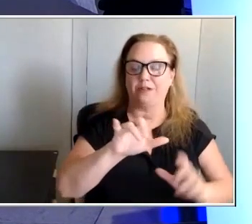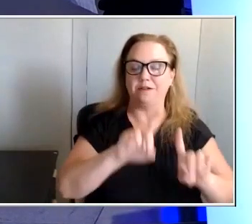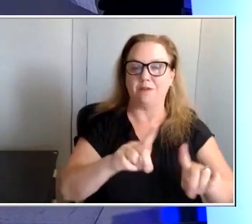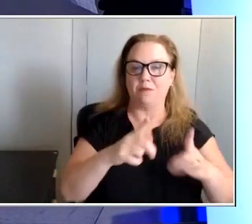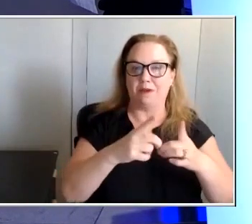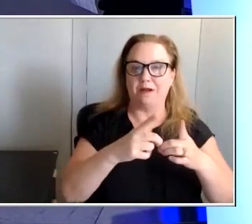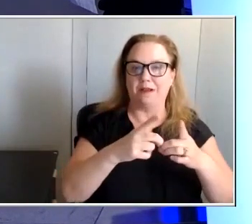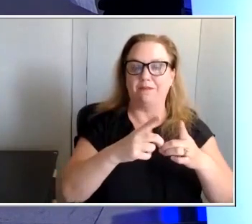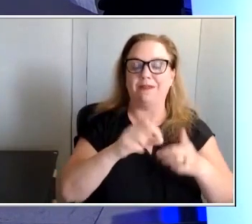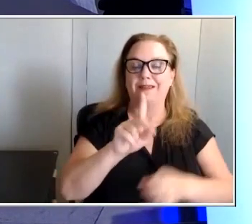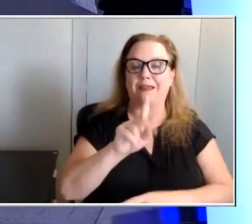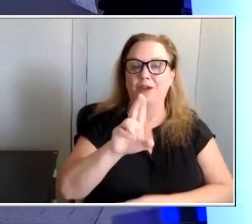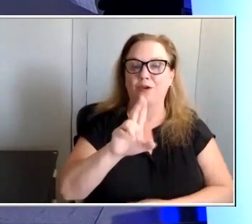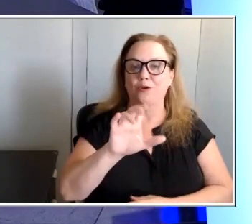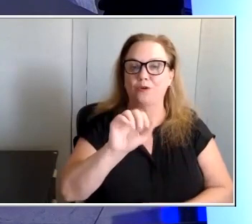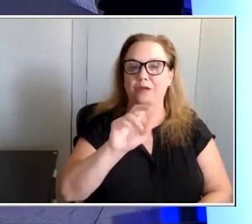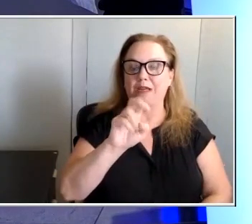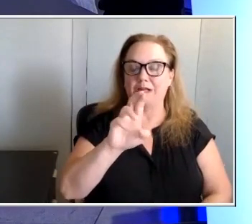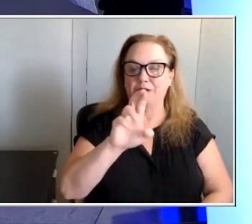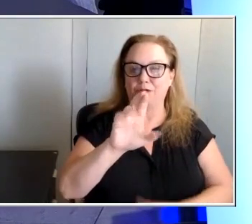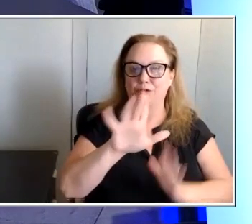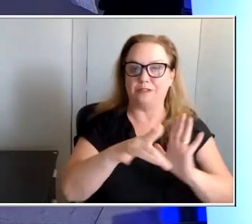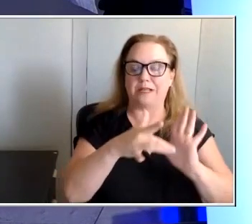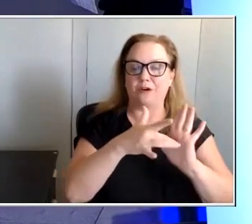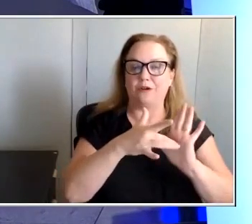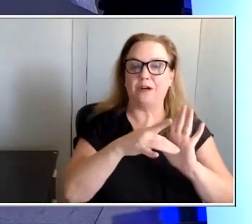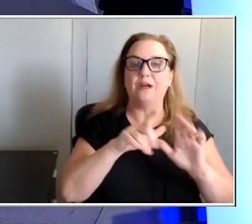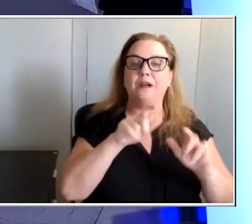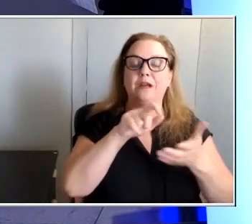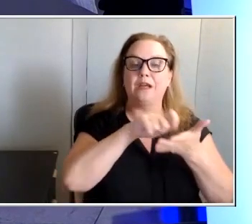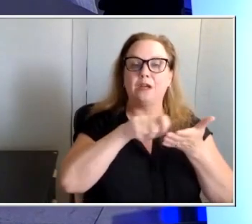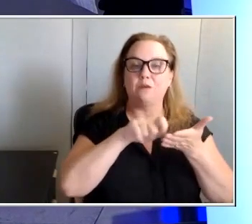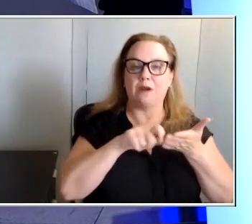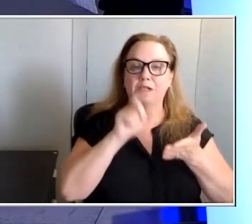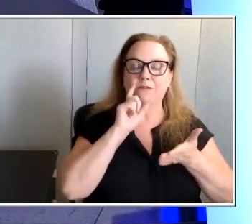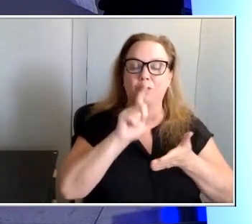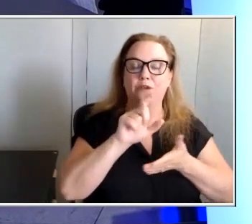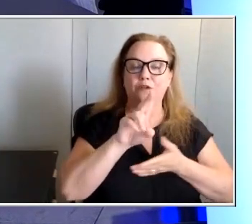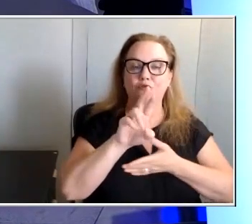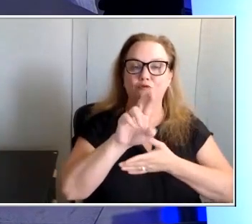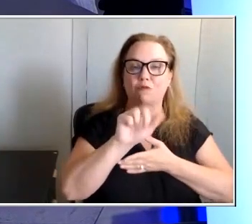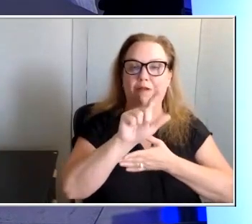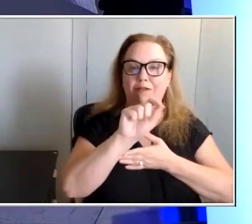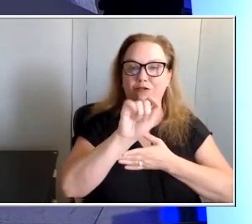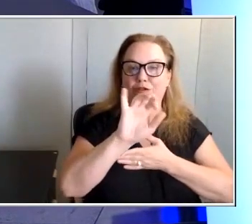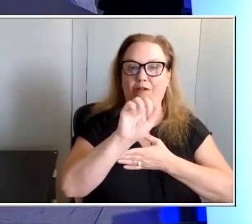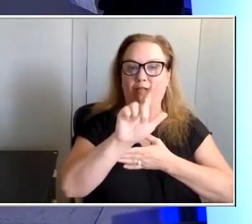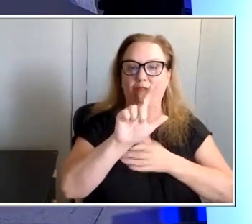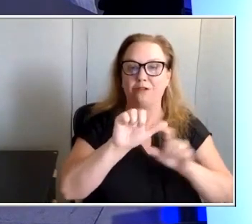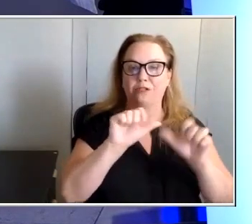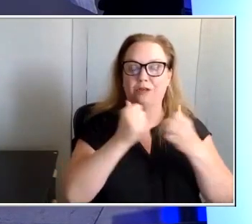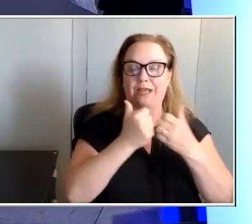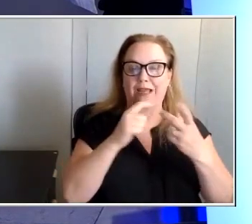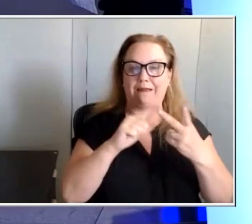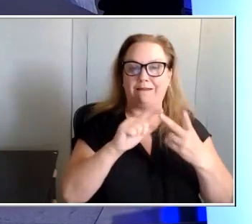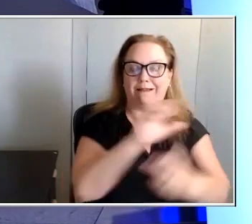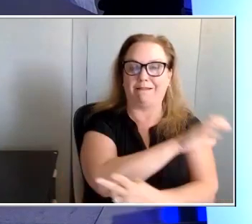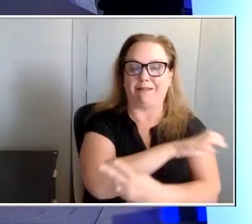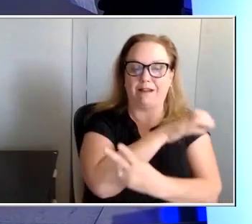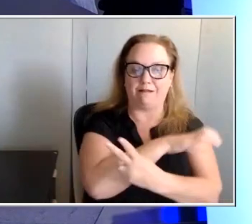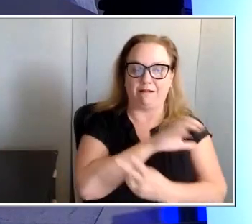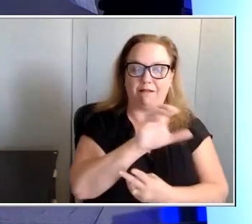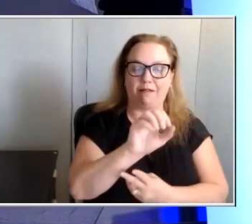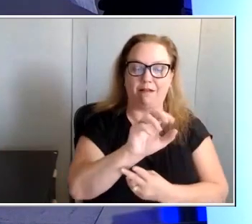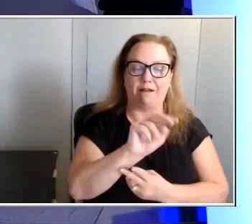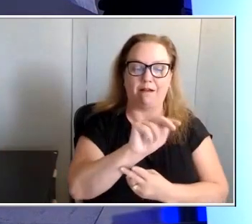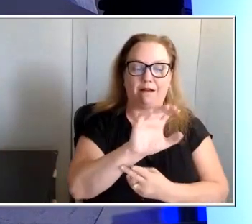write guidelines for national groups like the American Urological Association and the American Society of Clinical Oncology. Also joining us